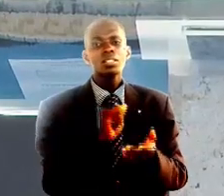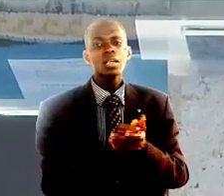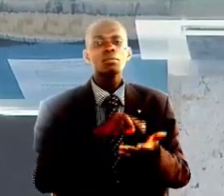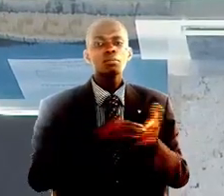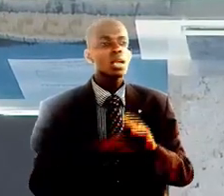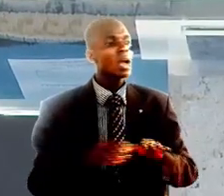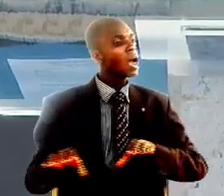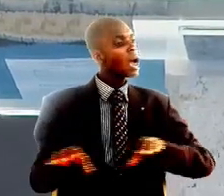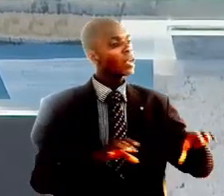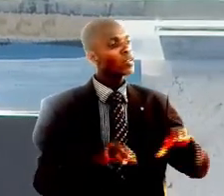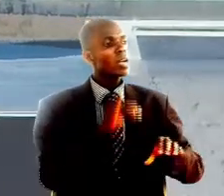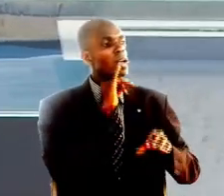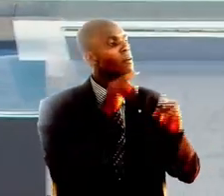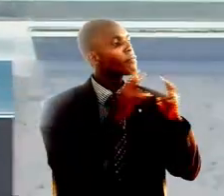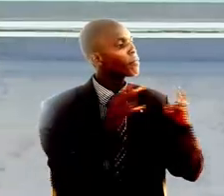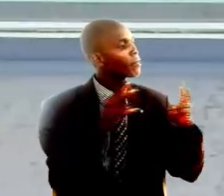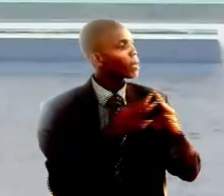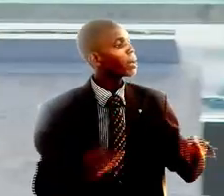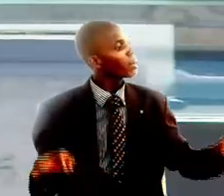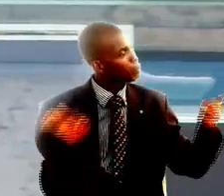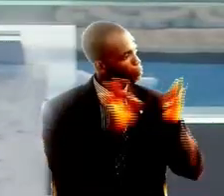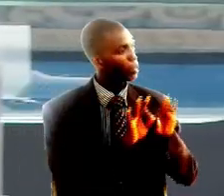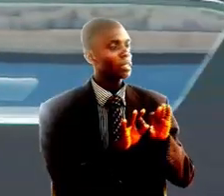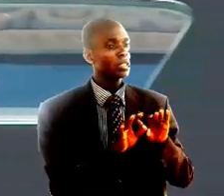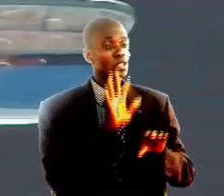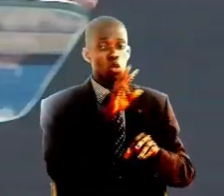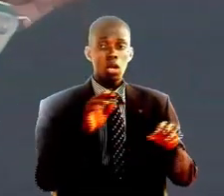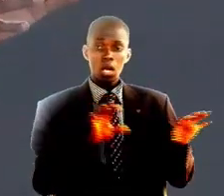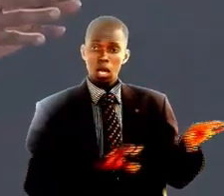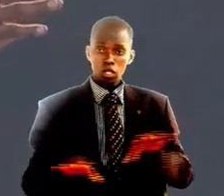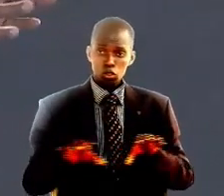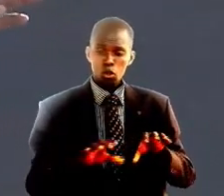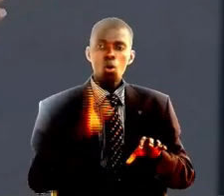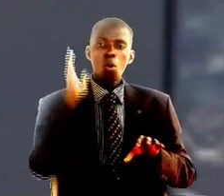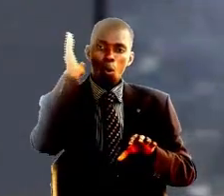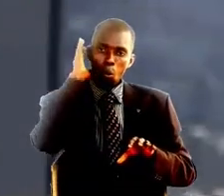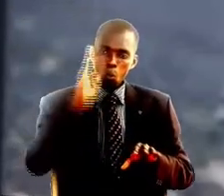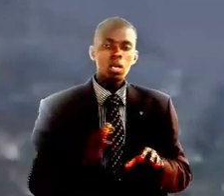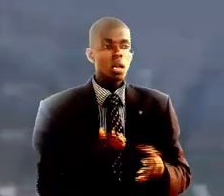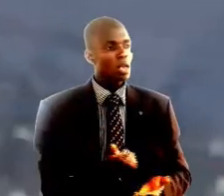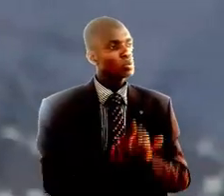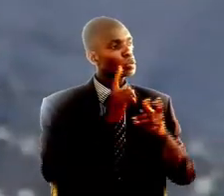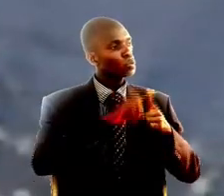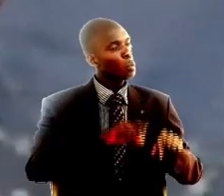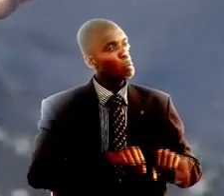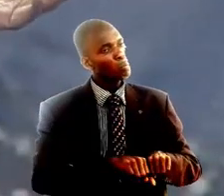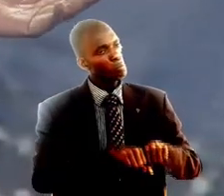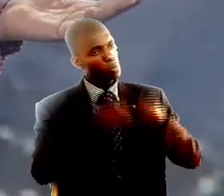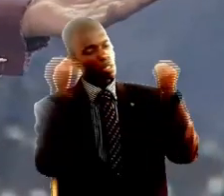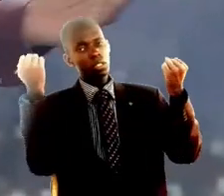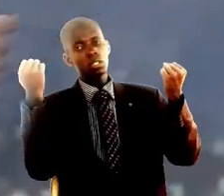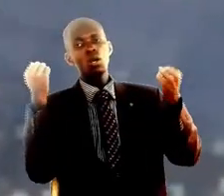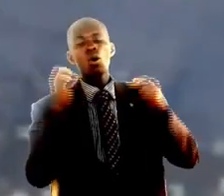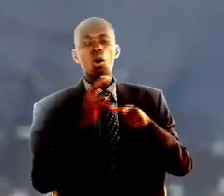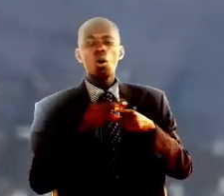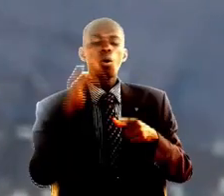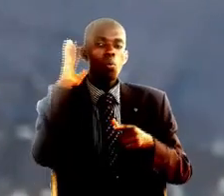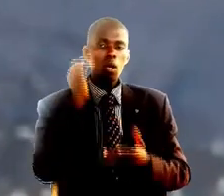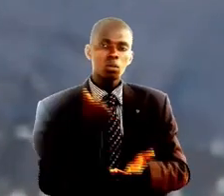very important. And your action may break you, or your action may broaden your rising